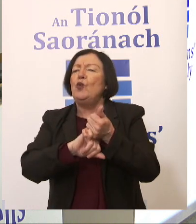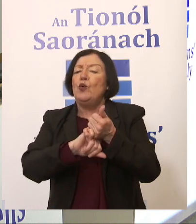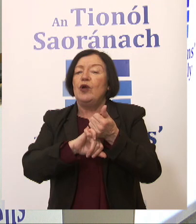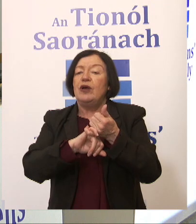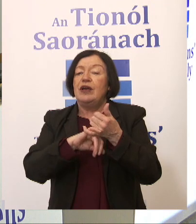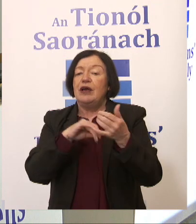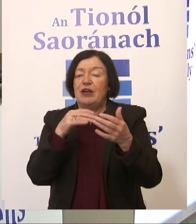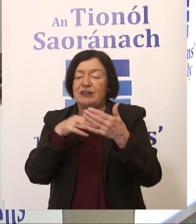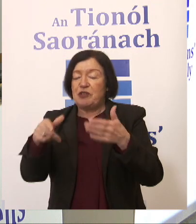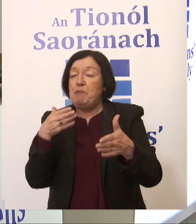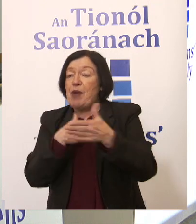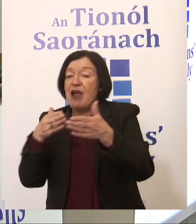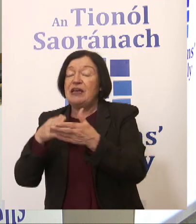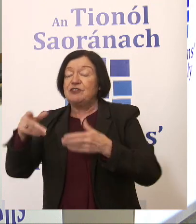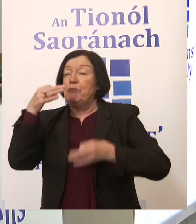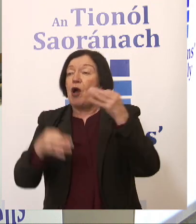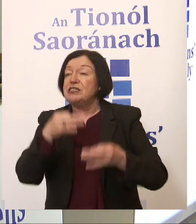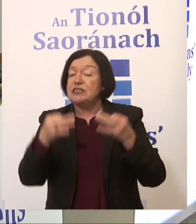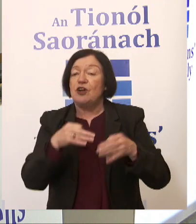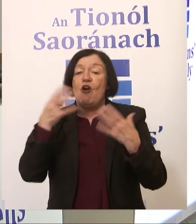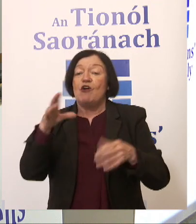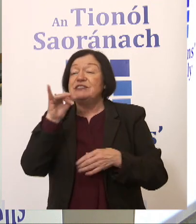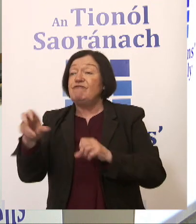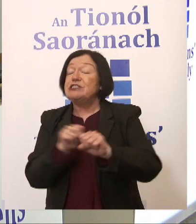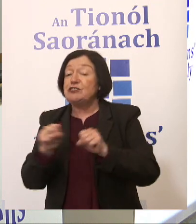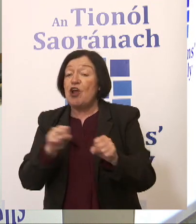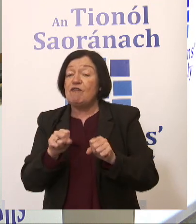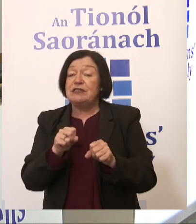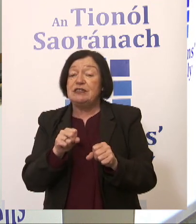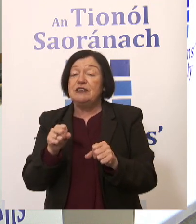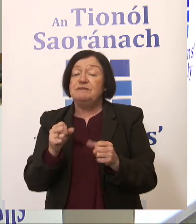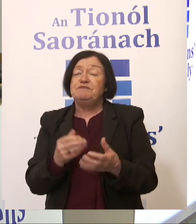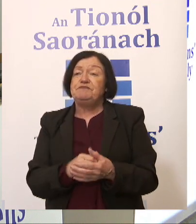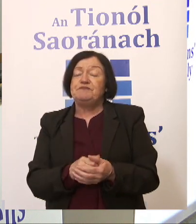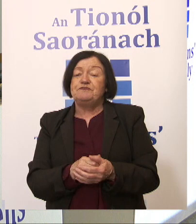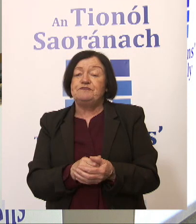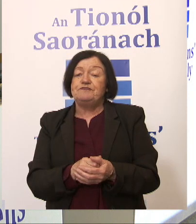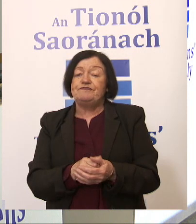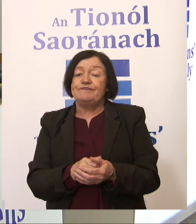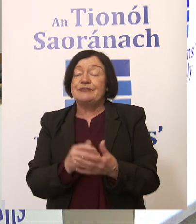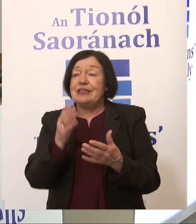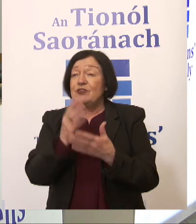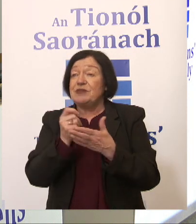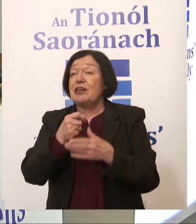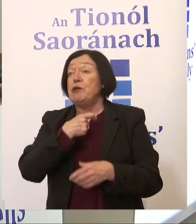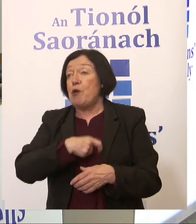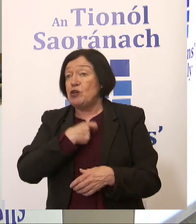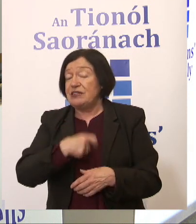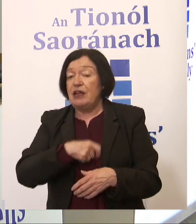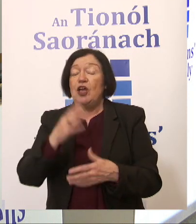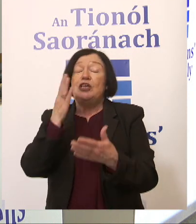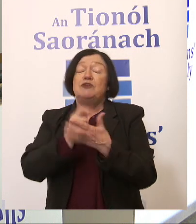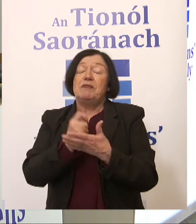the barrier to that? Is it politicians or is it civil servants? I suppose sometimes it can be personality, sometimes it can